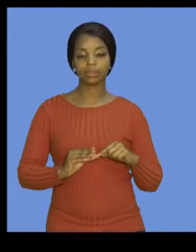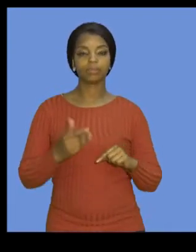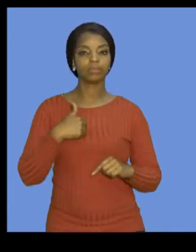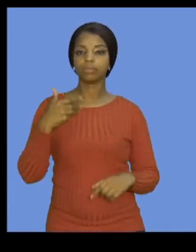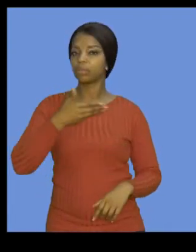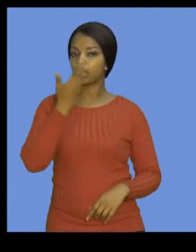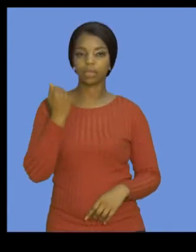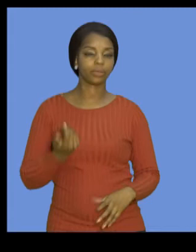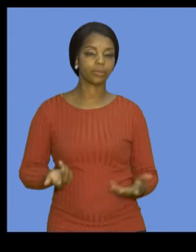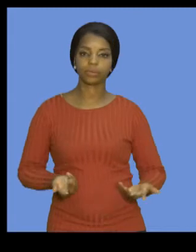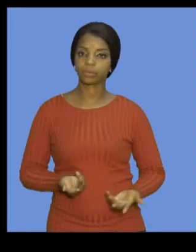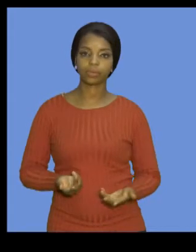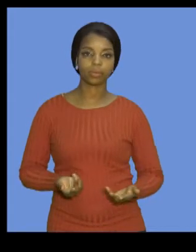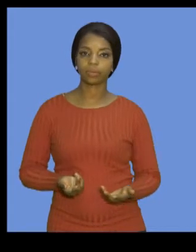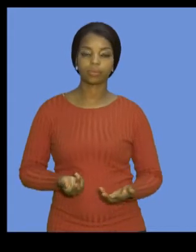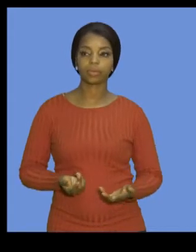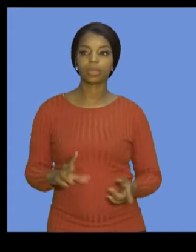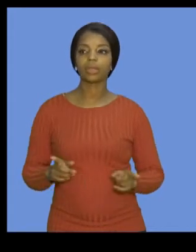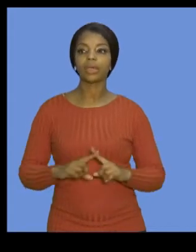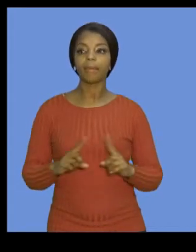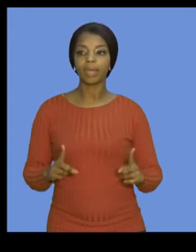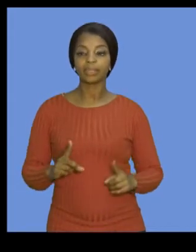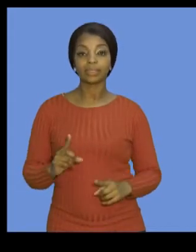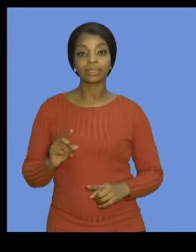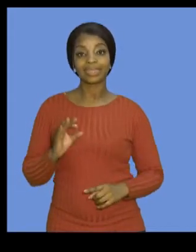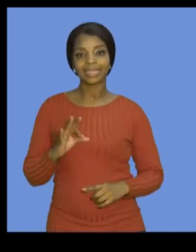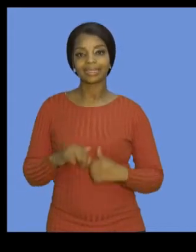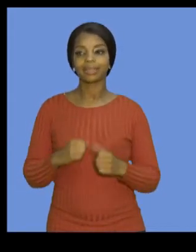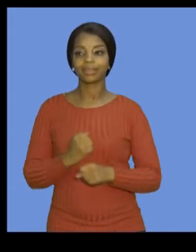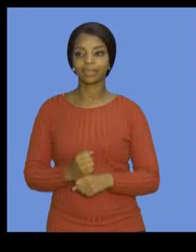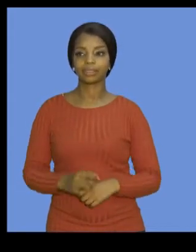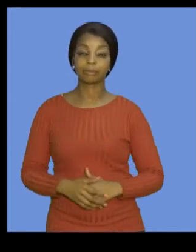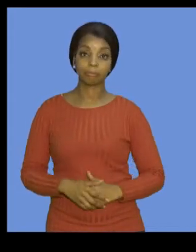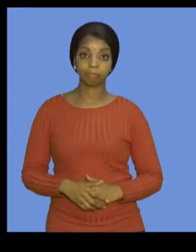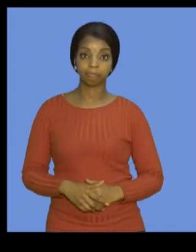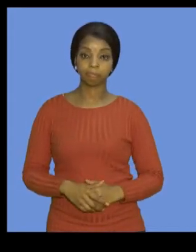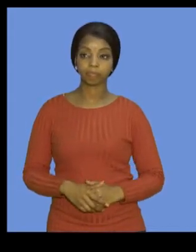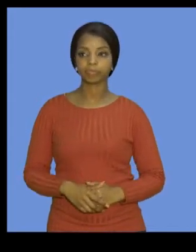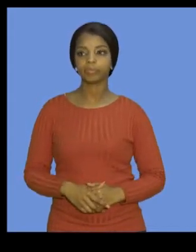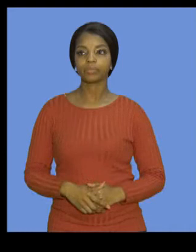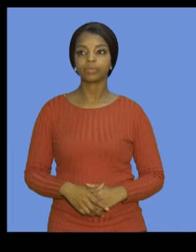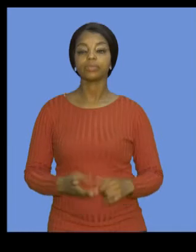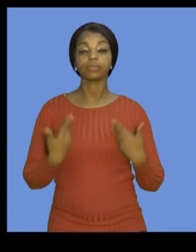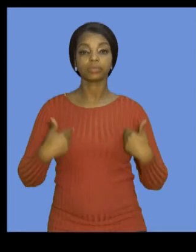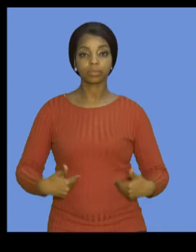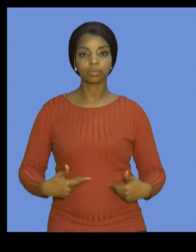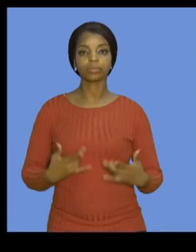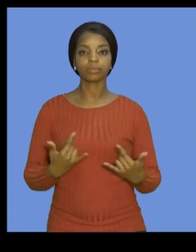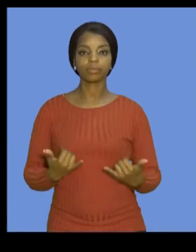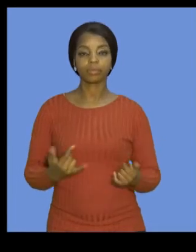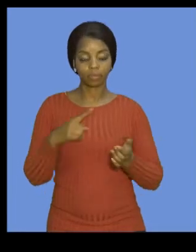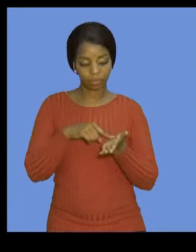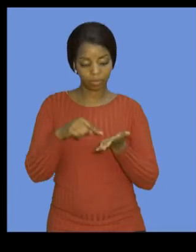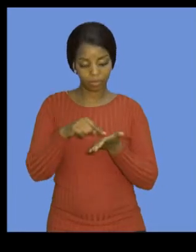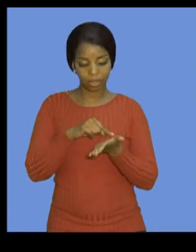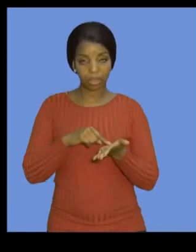I don't know, which is the rate of depreciation, but this was for 3 years, right? So my